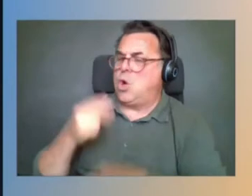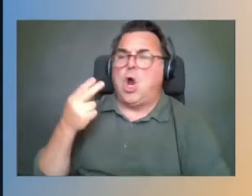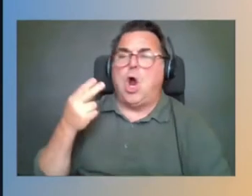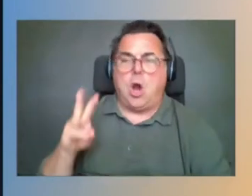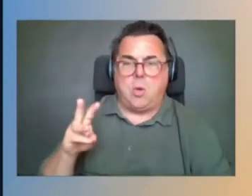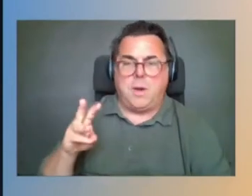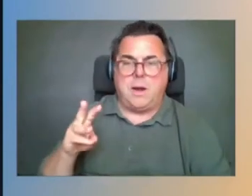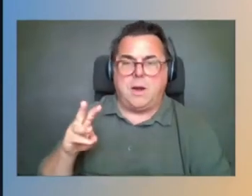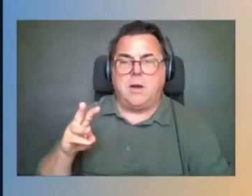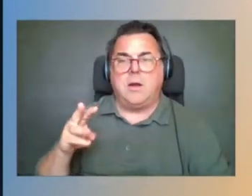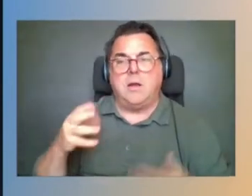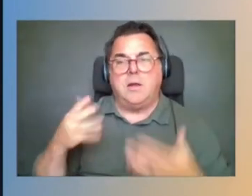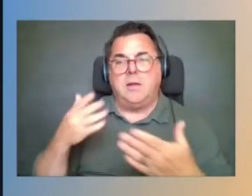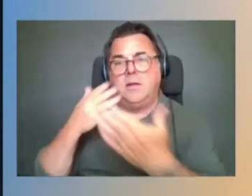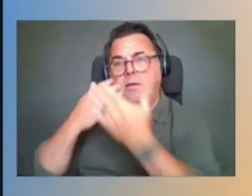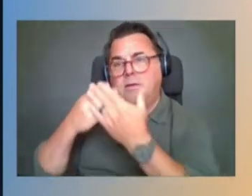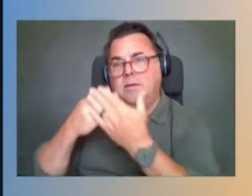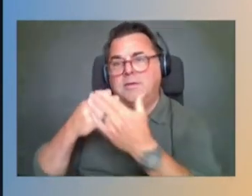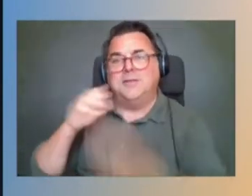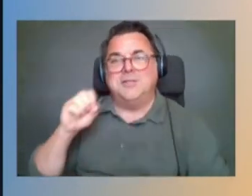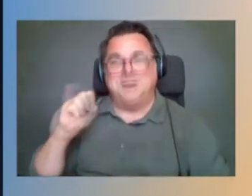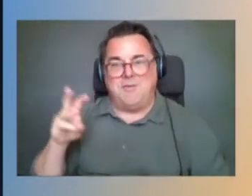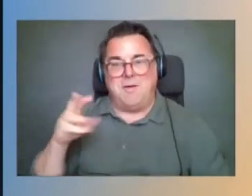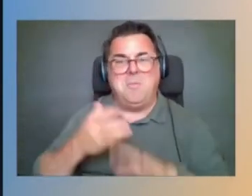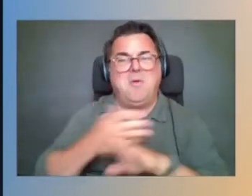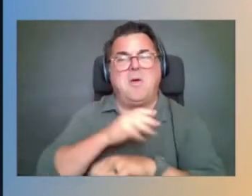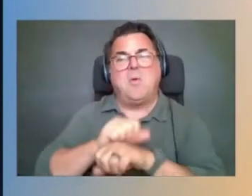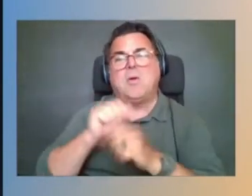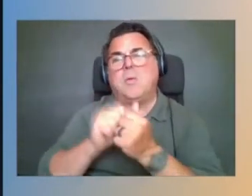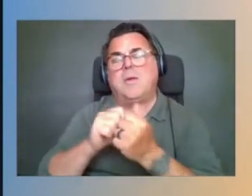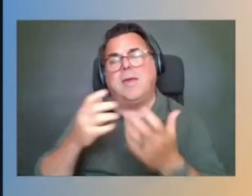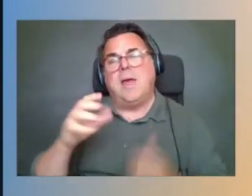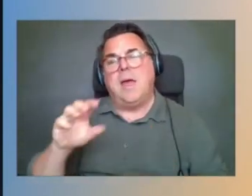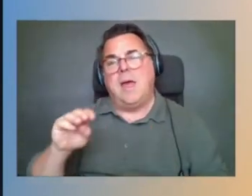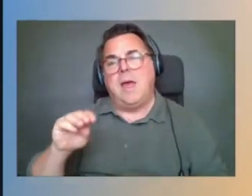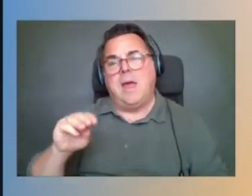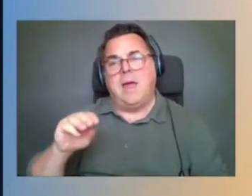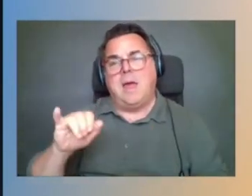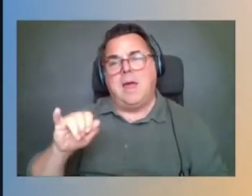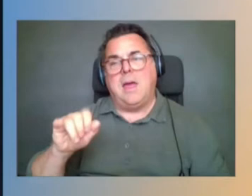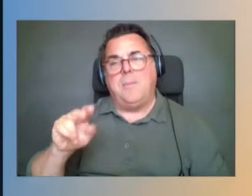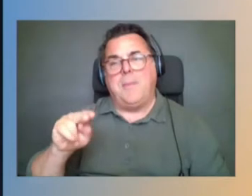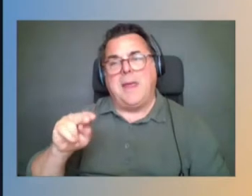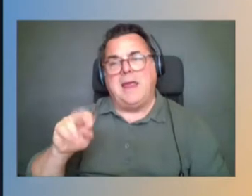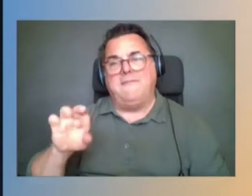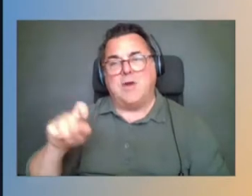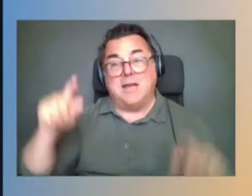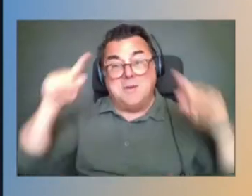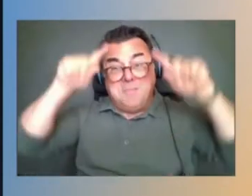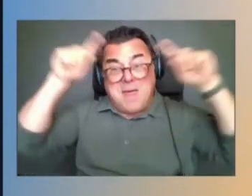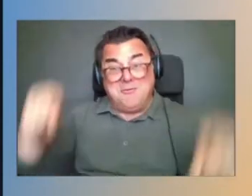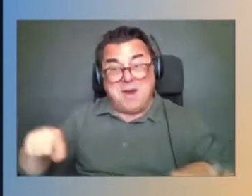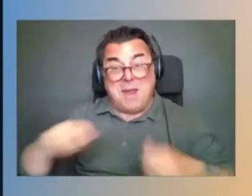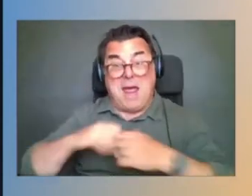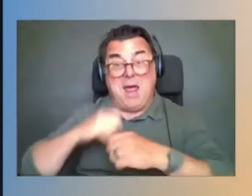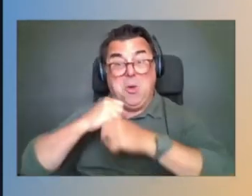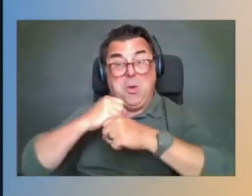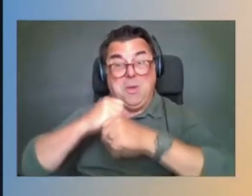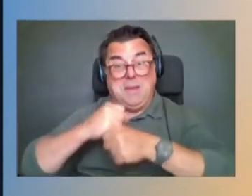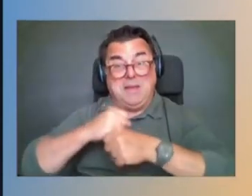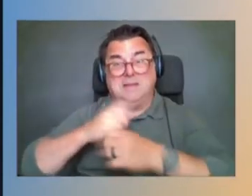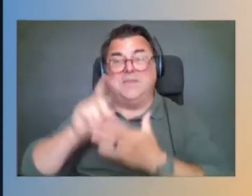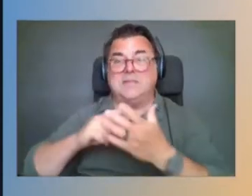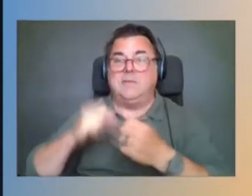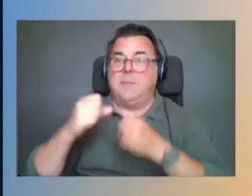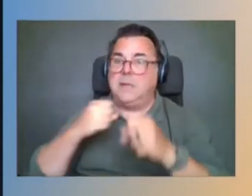boundary, and previously I've worked on things like mainframes. And the thing about building mainframes is that they're designed for years, they're